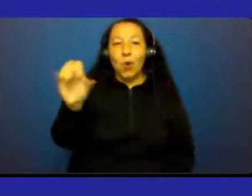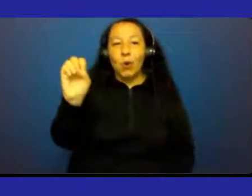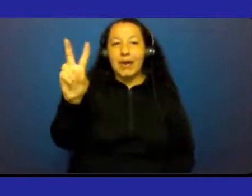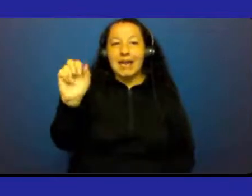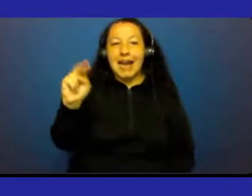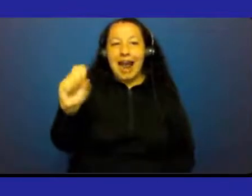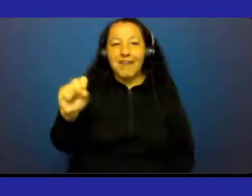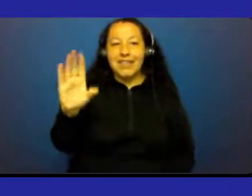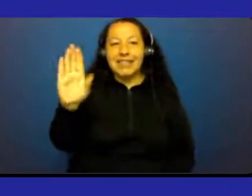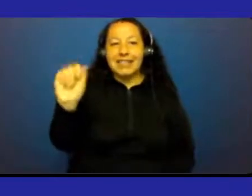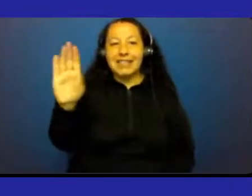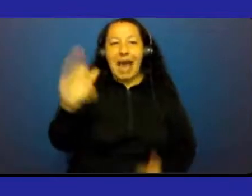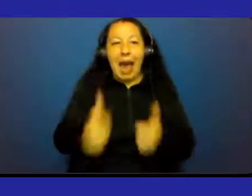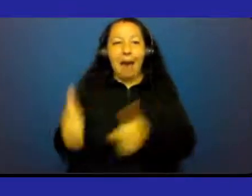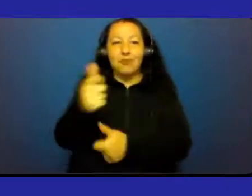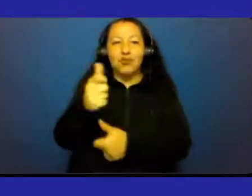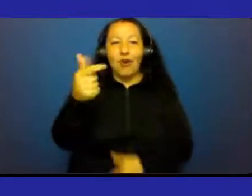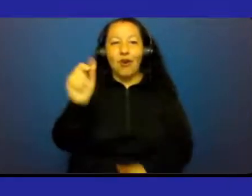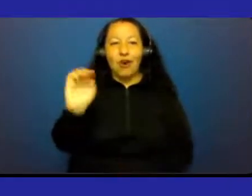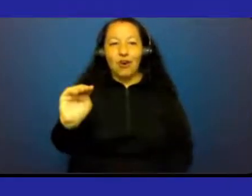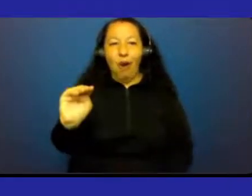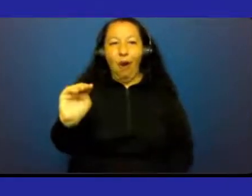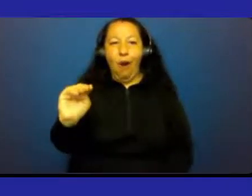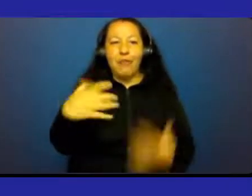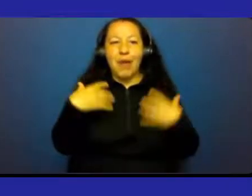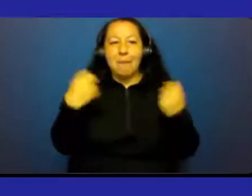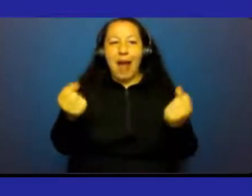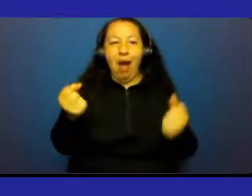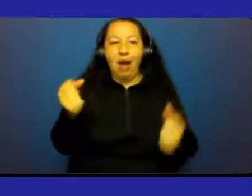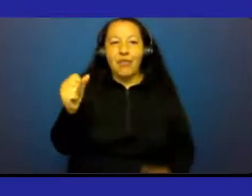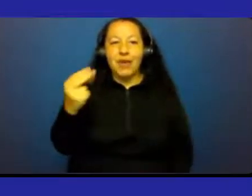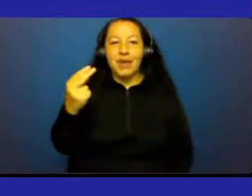cab chair, Gotham Health, Cumberland,